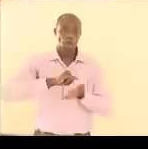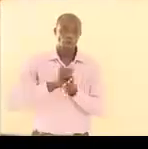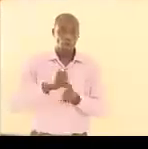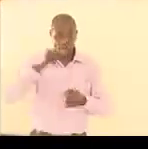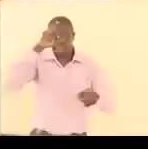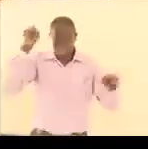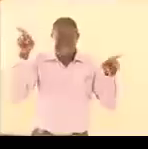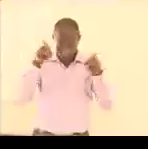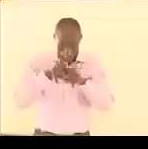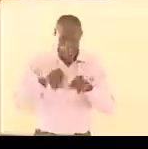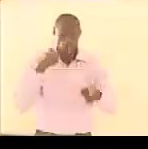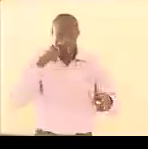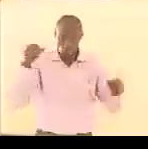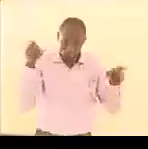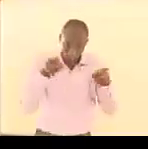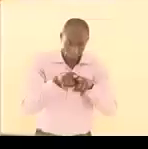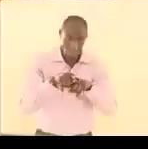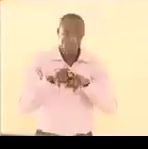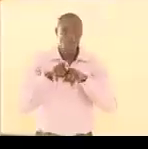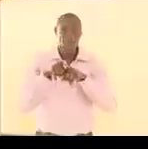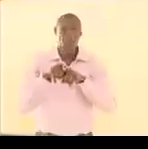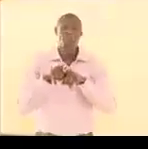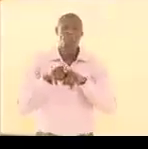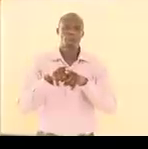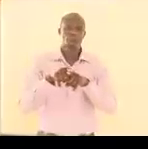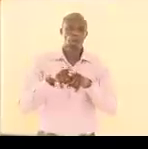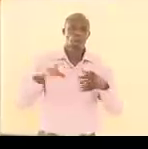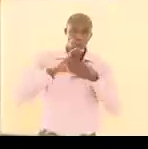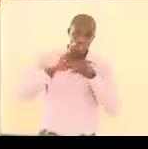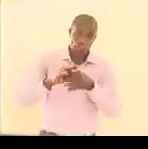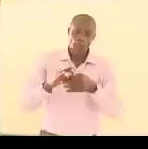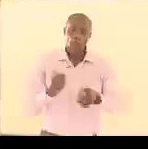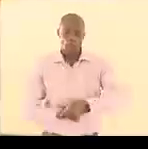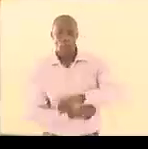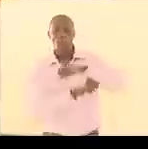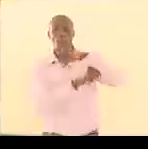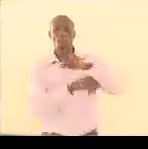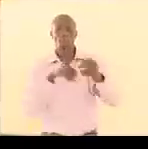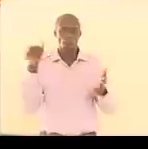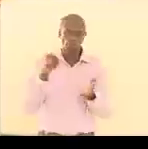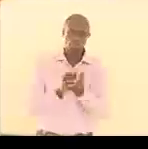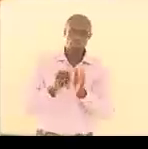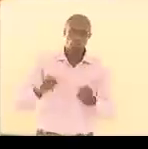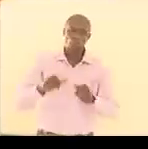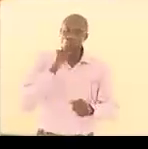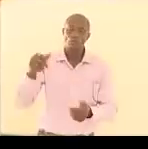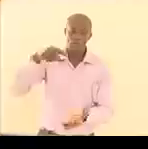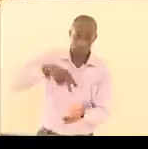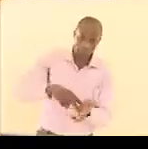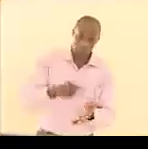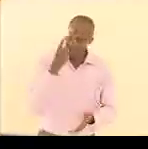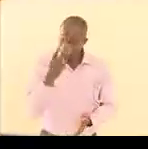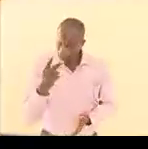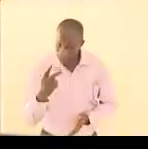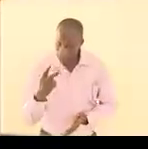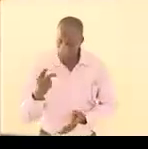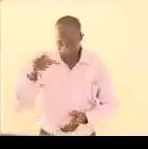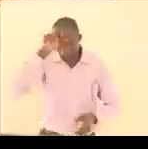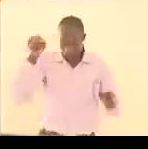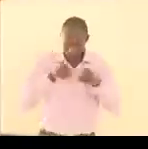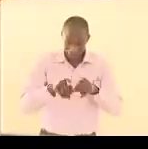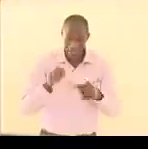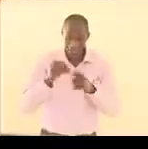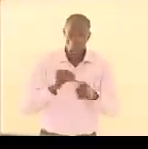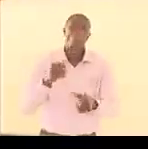such brotherhood, sisterhood, fraternity, solidarity that they could not stand to see